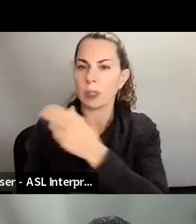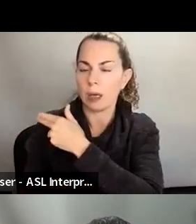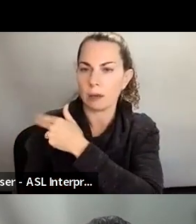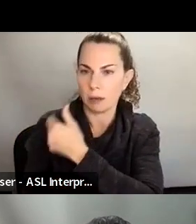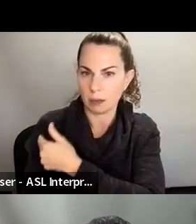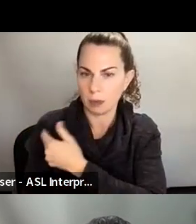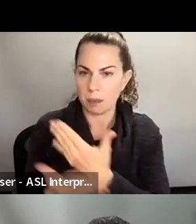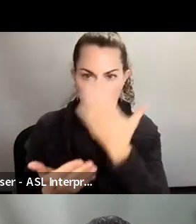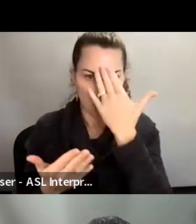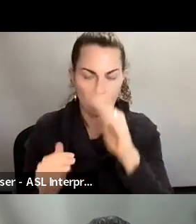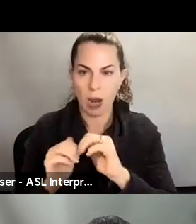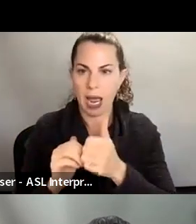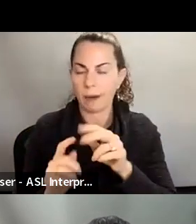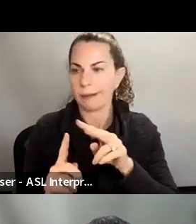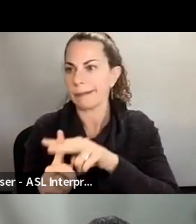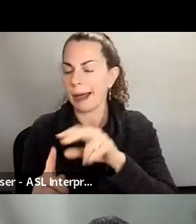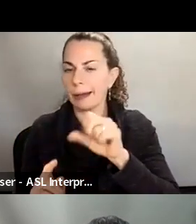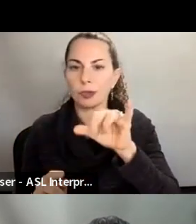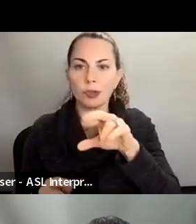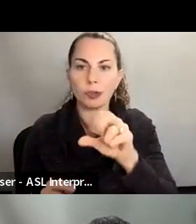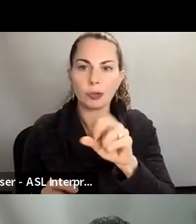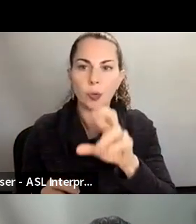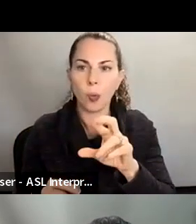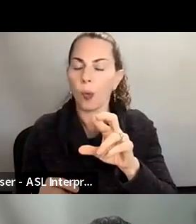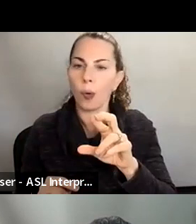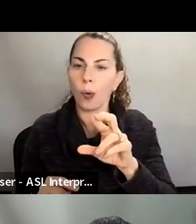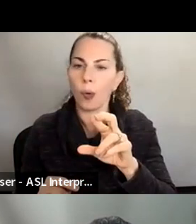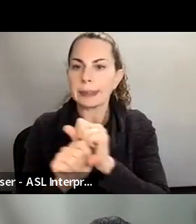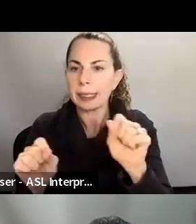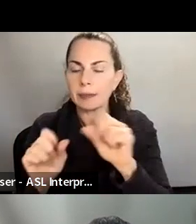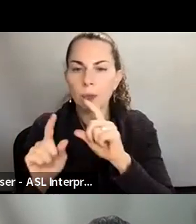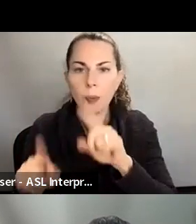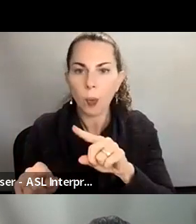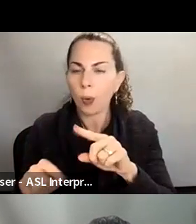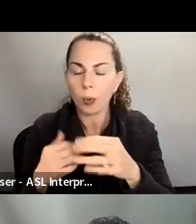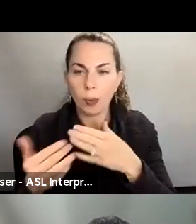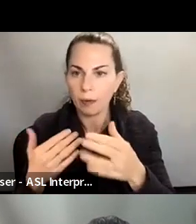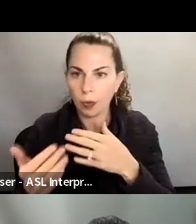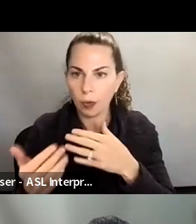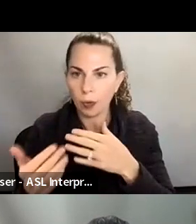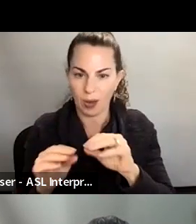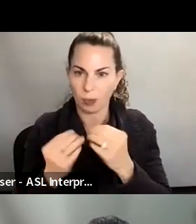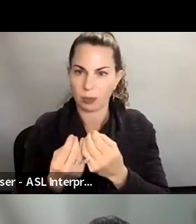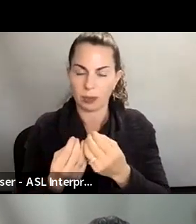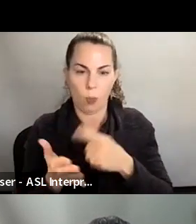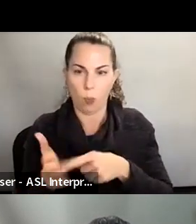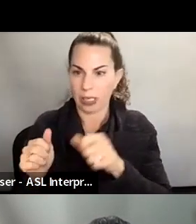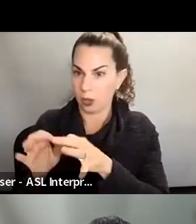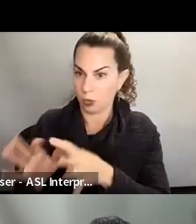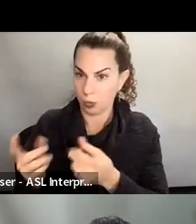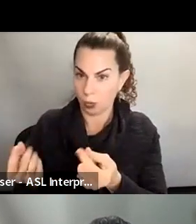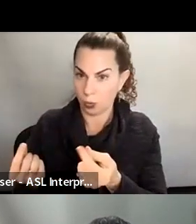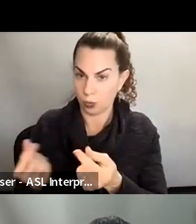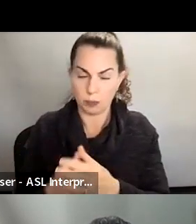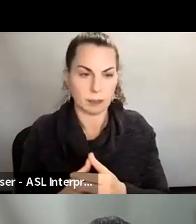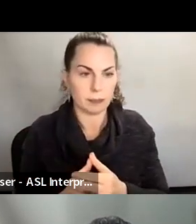you file a SIRS or an incident report or a safety report or whatever at that organization. What can an interpreter do?